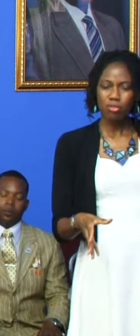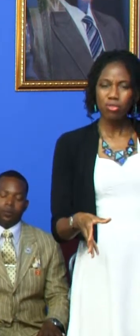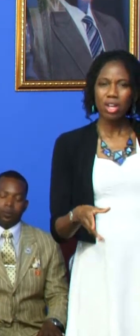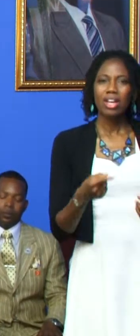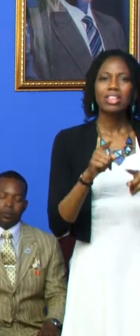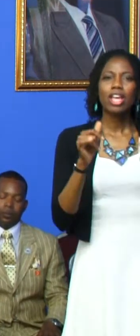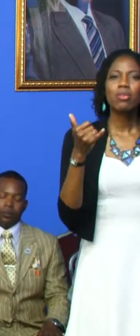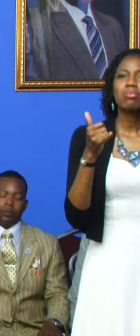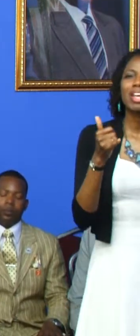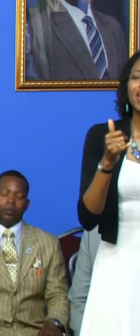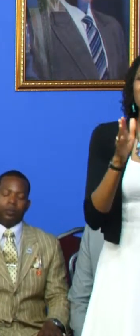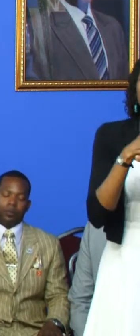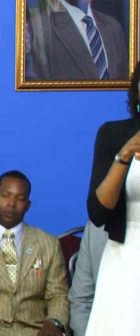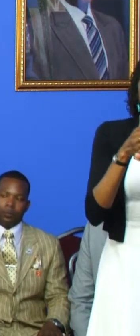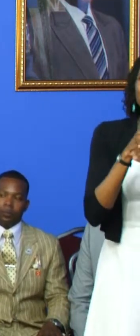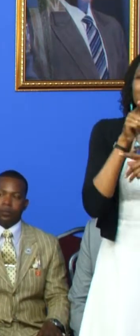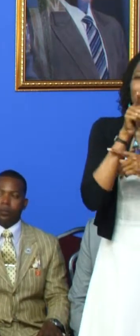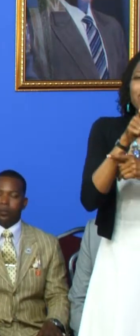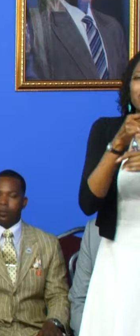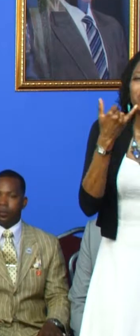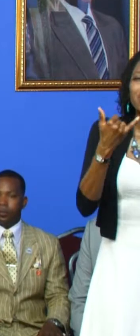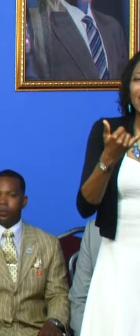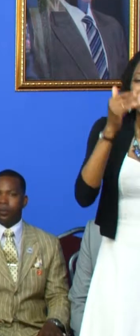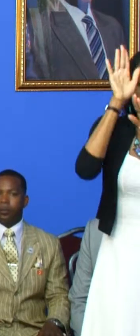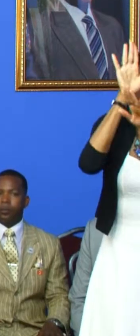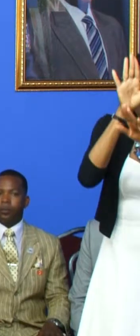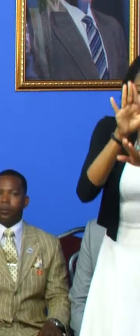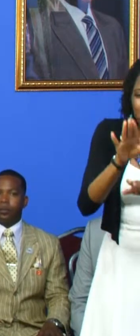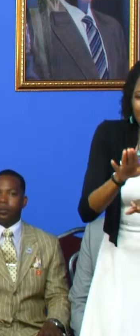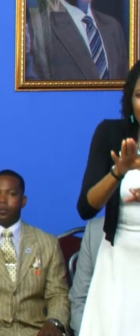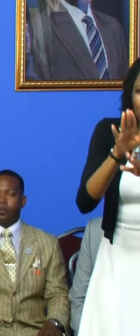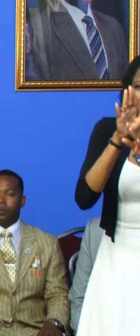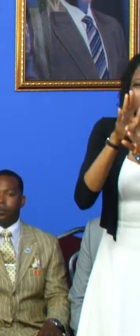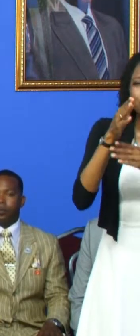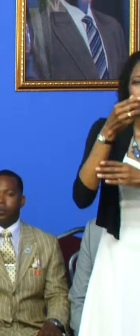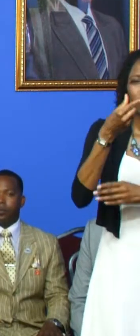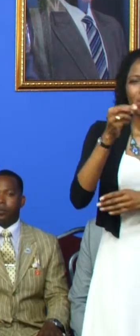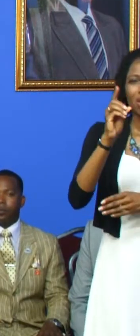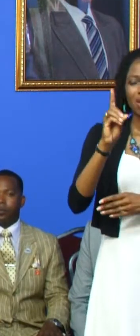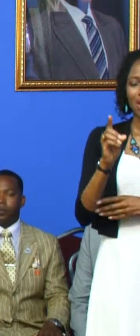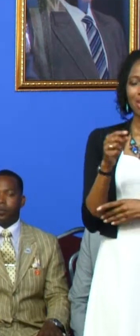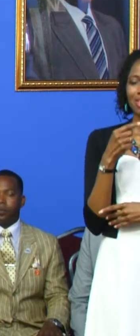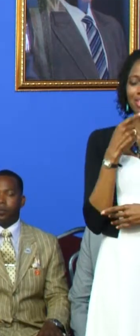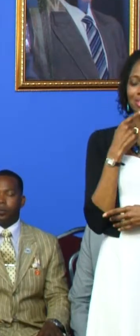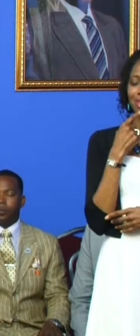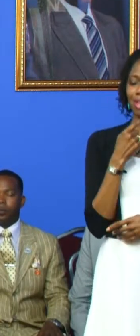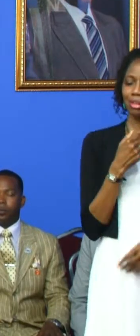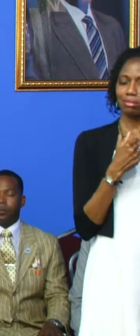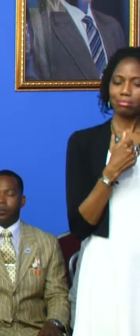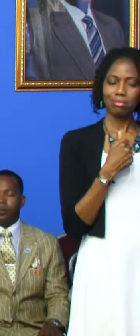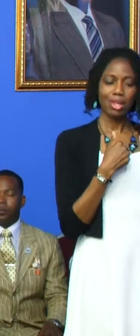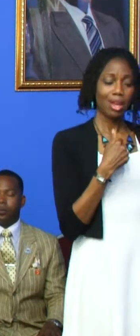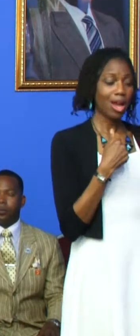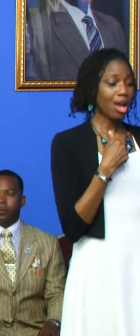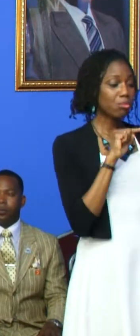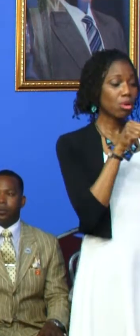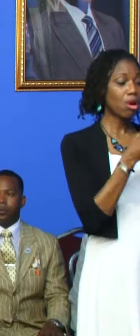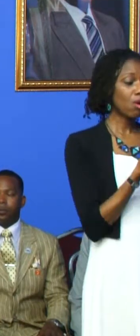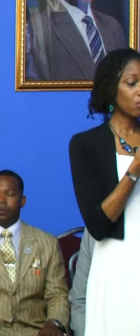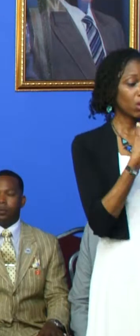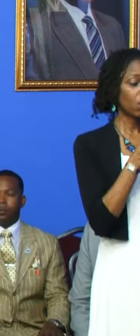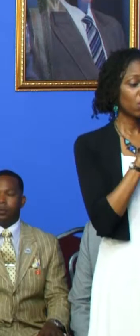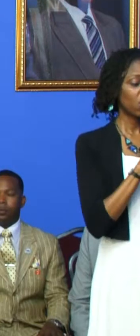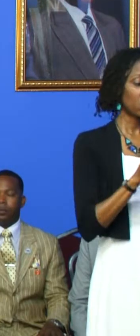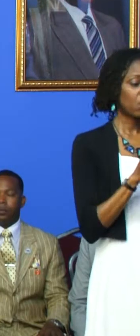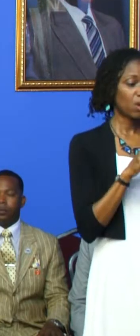to a God that if you can tell yourself musically that you ain't nothing but a hoe, then you don't